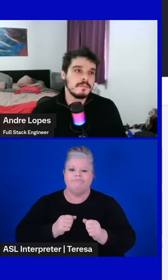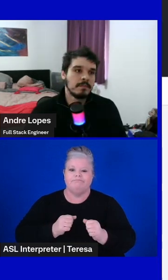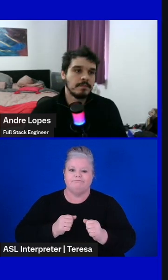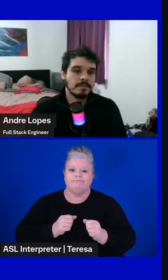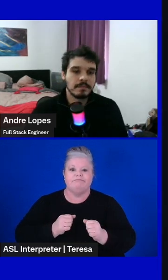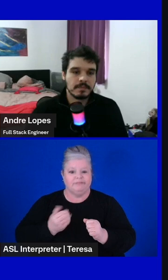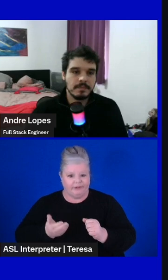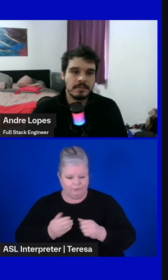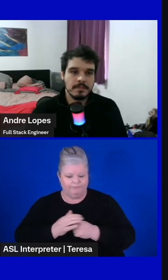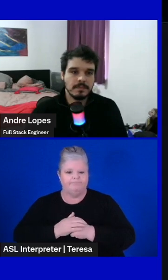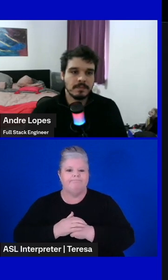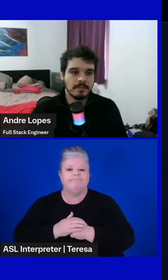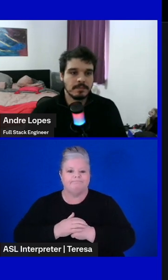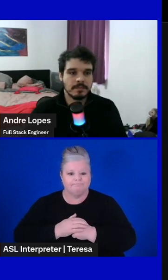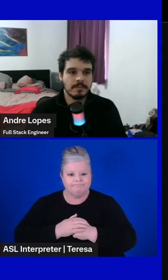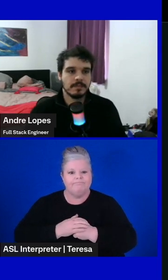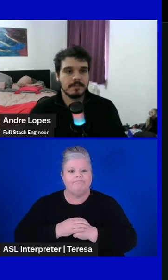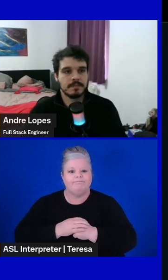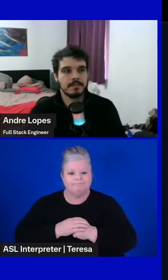here.